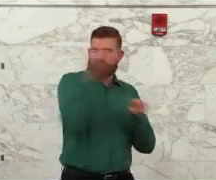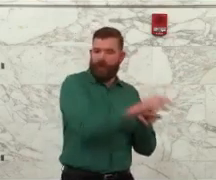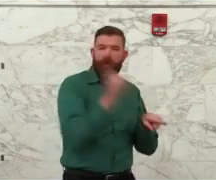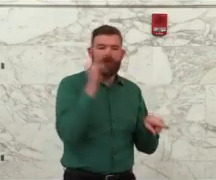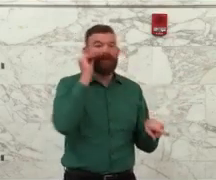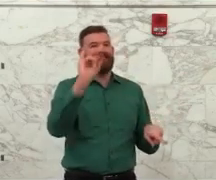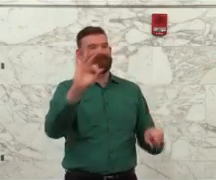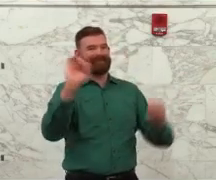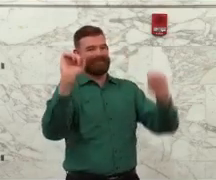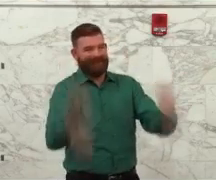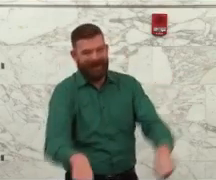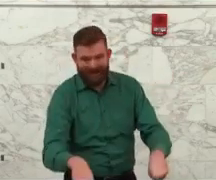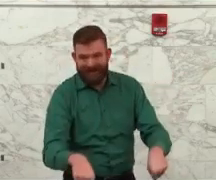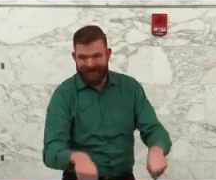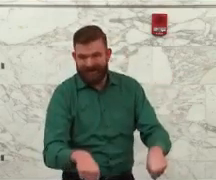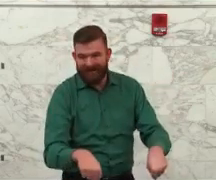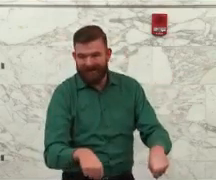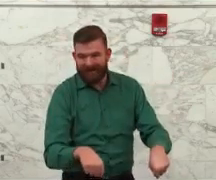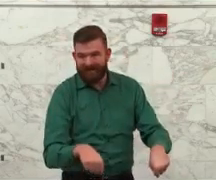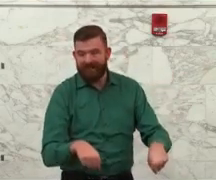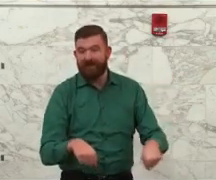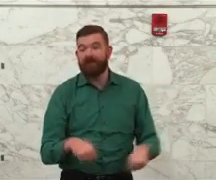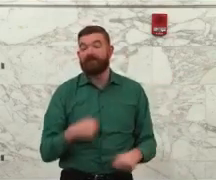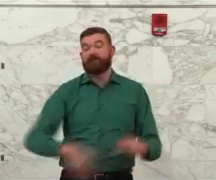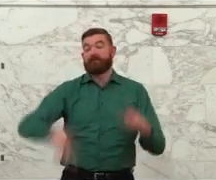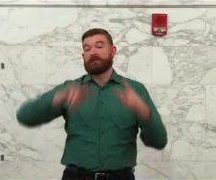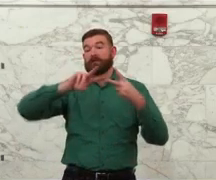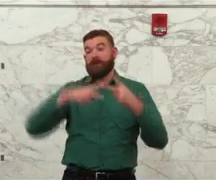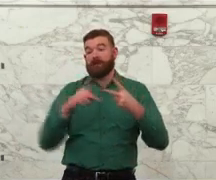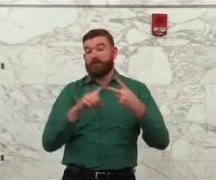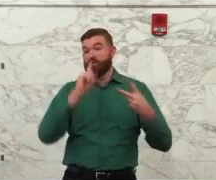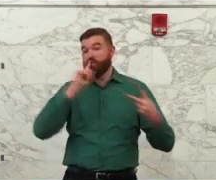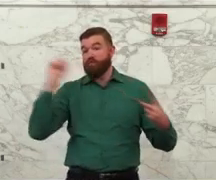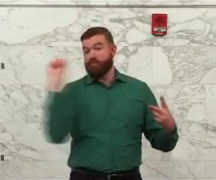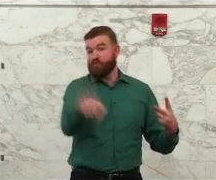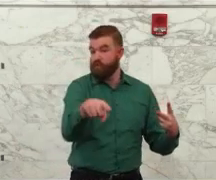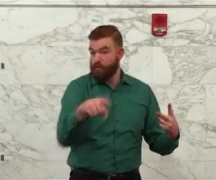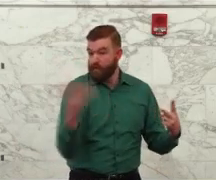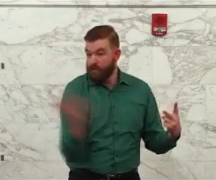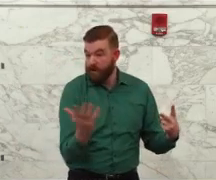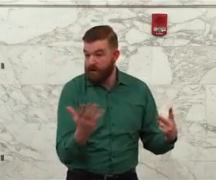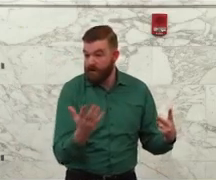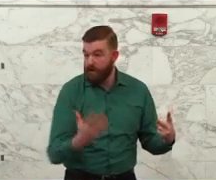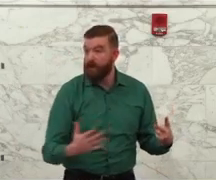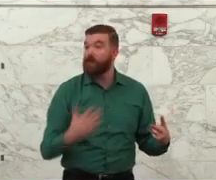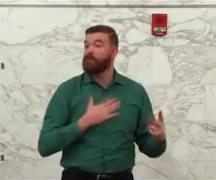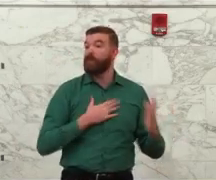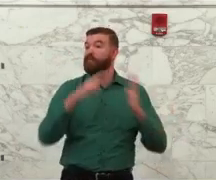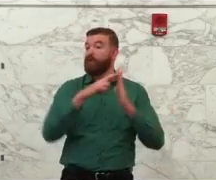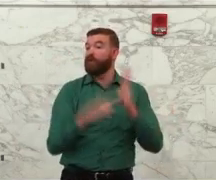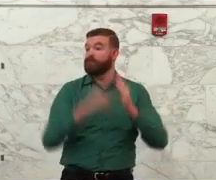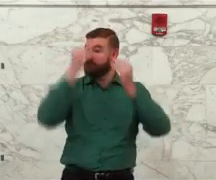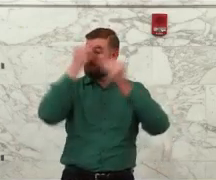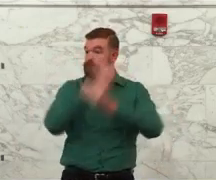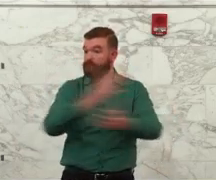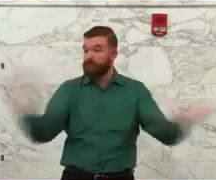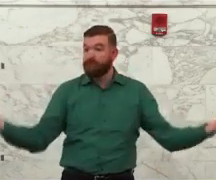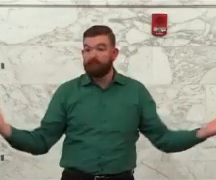Further, I signed a second executive order stating clearly that the rules I have laid out supersede all